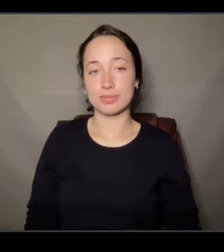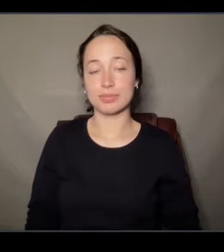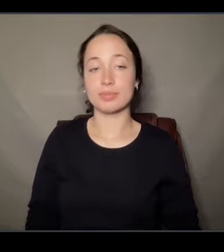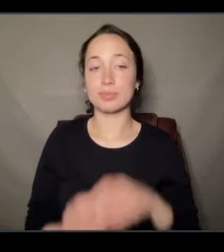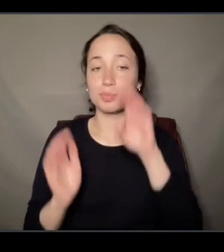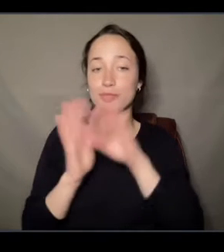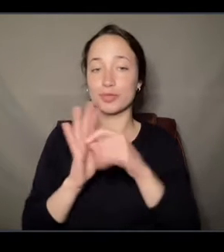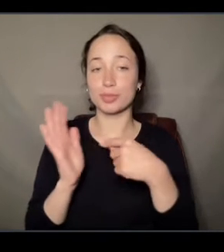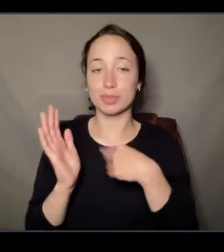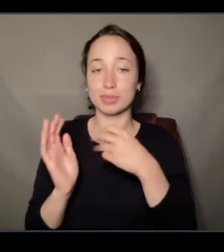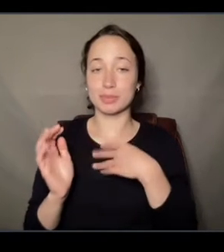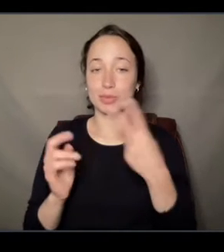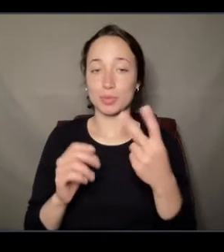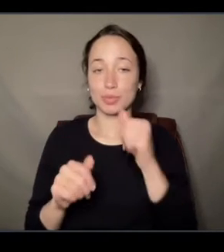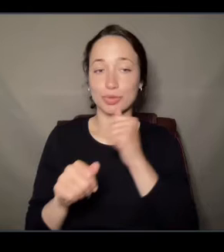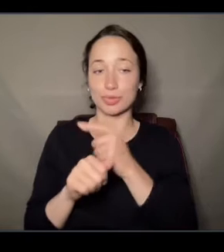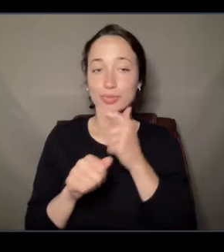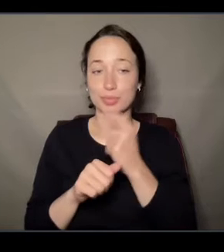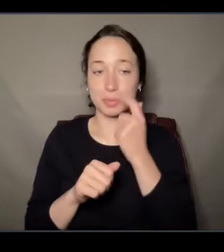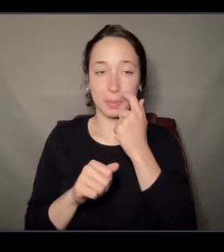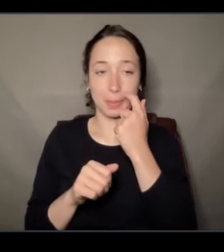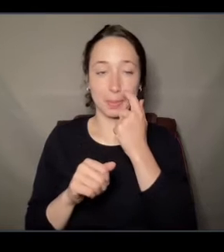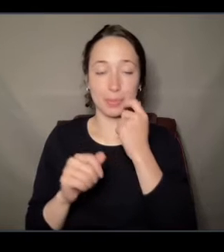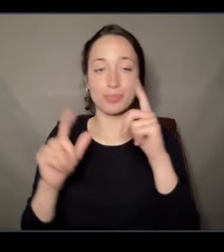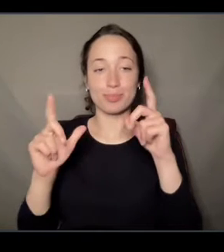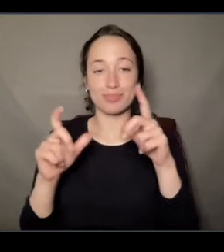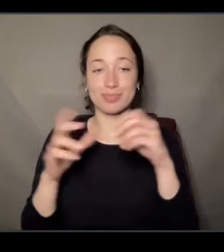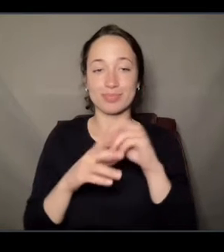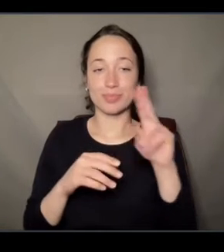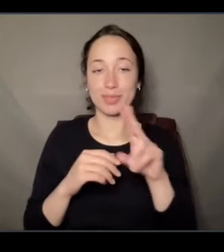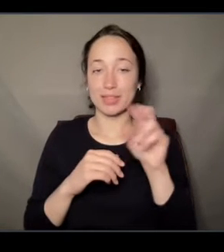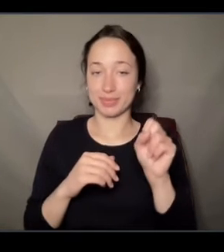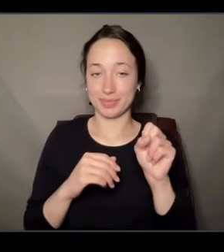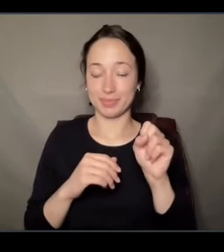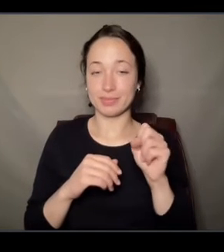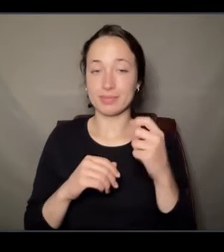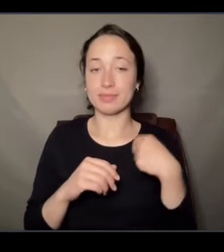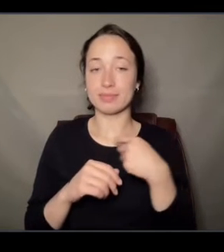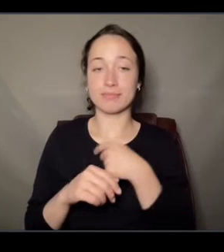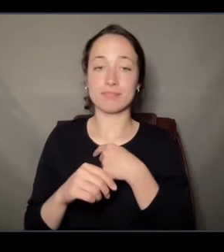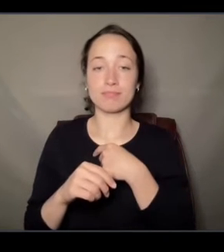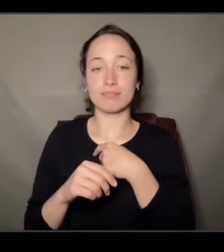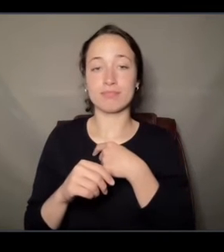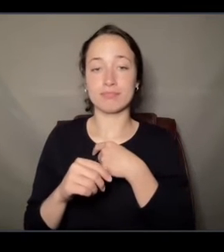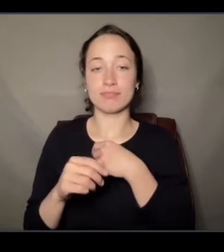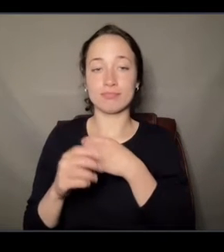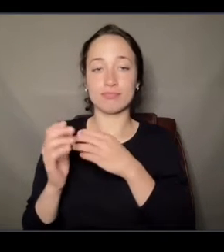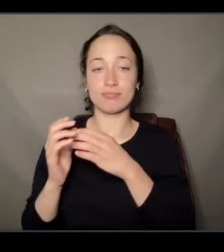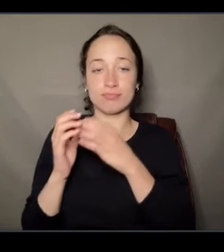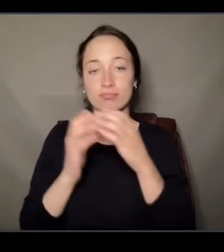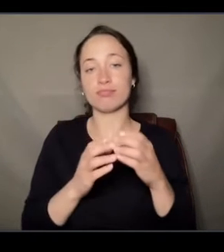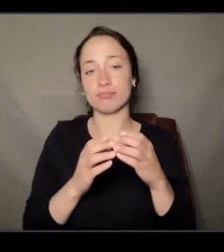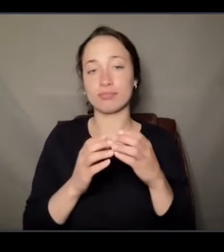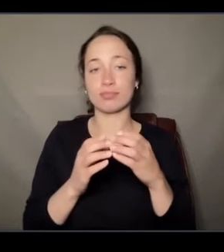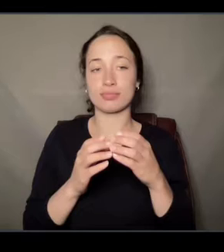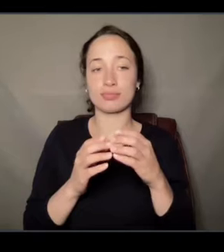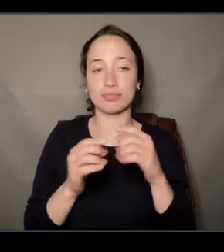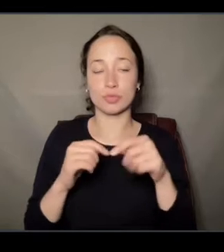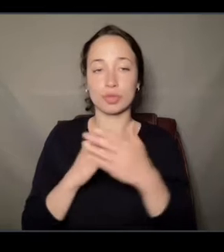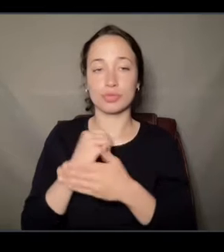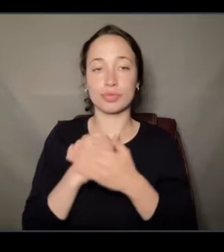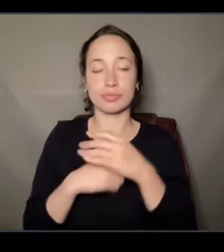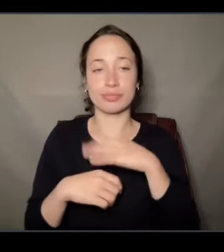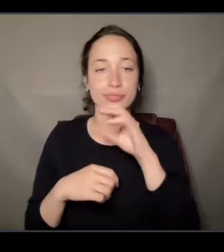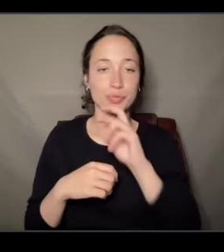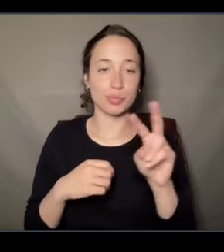So this is a picture of me and my two sisters. This is taken in the United States. We came to this country when I